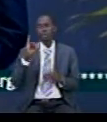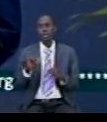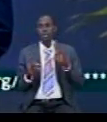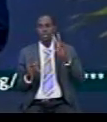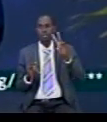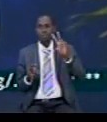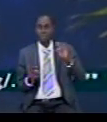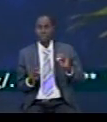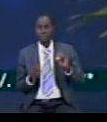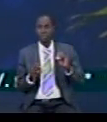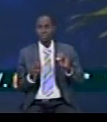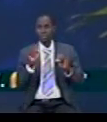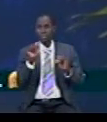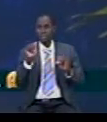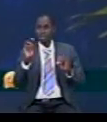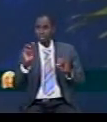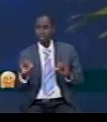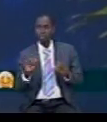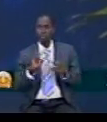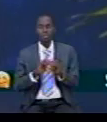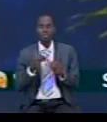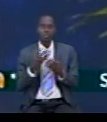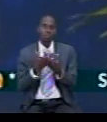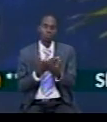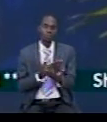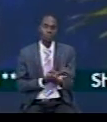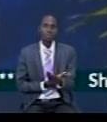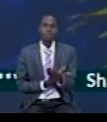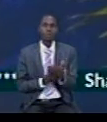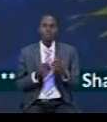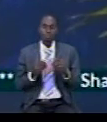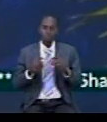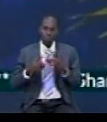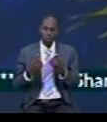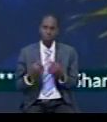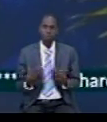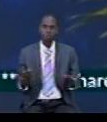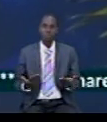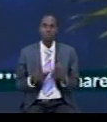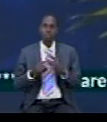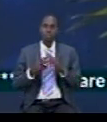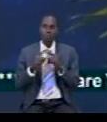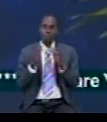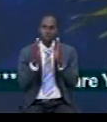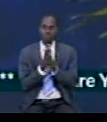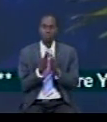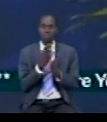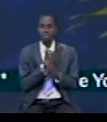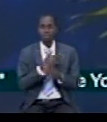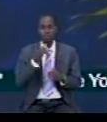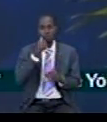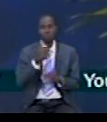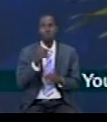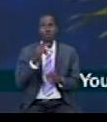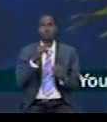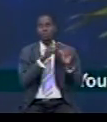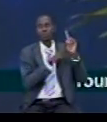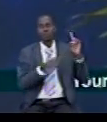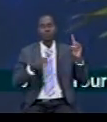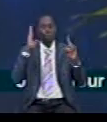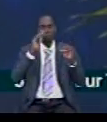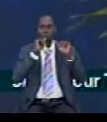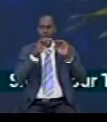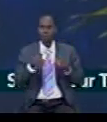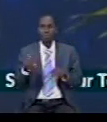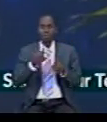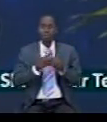pray, expecting more visitation from the Lord, and he will bless you. As you go, the